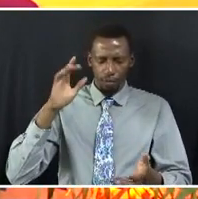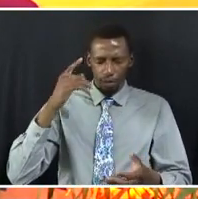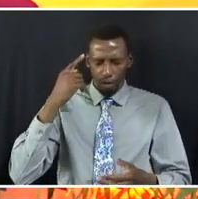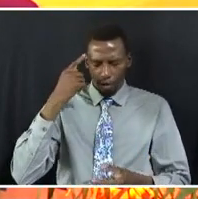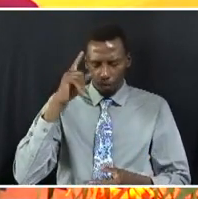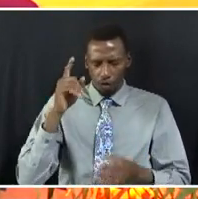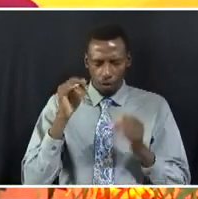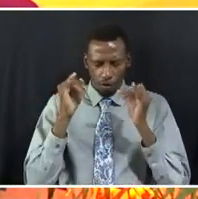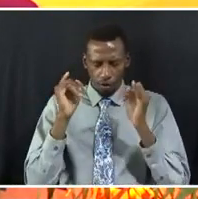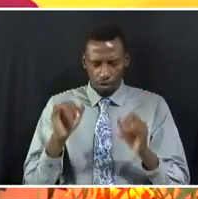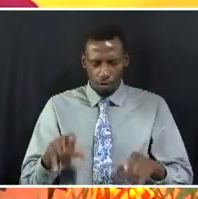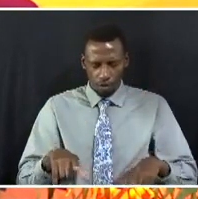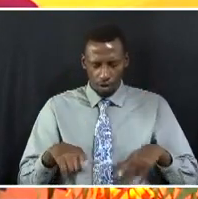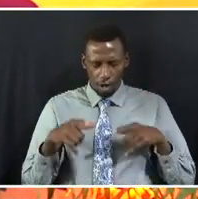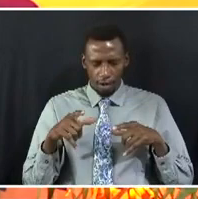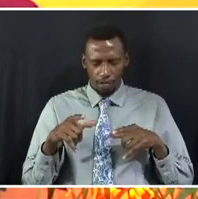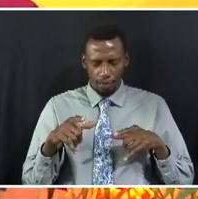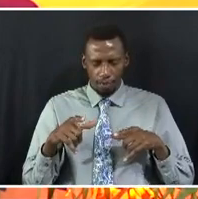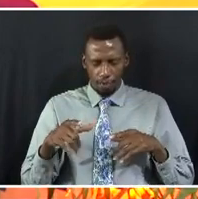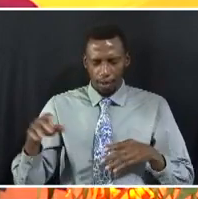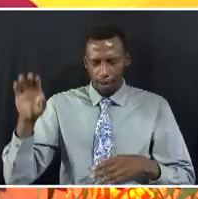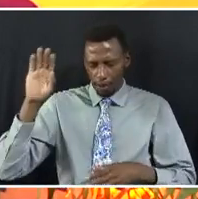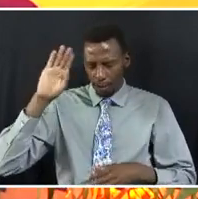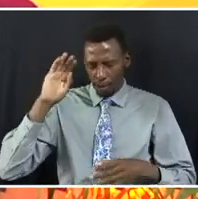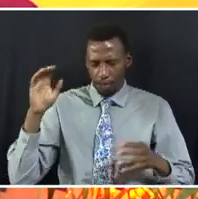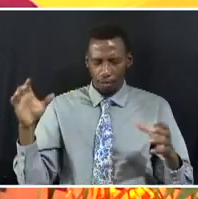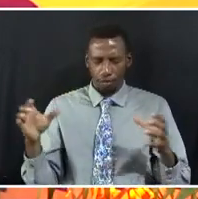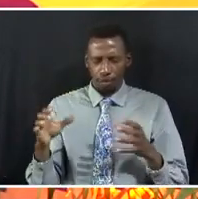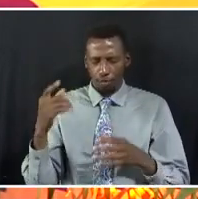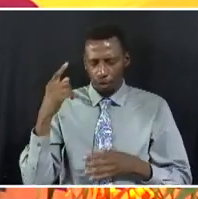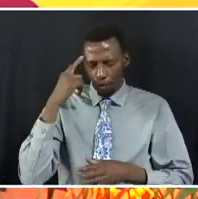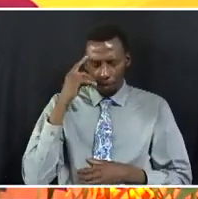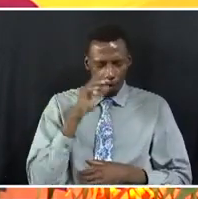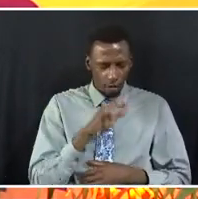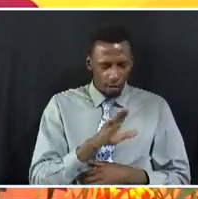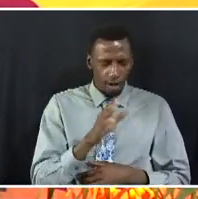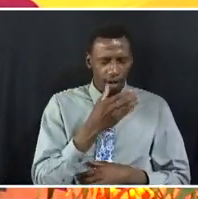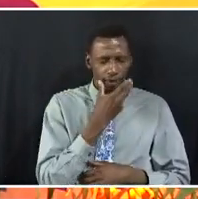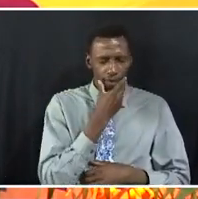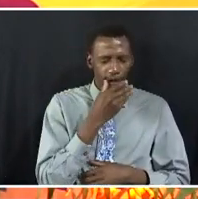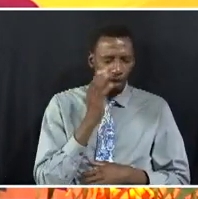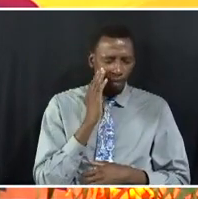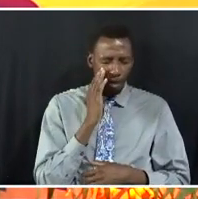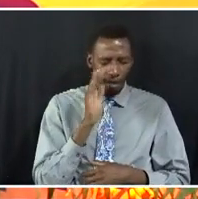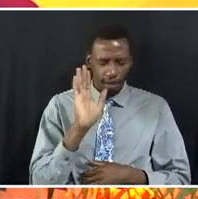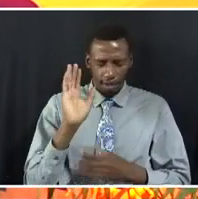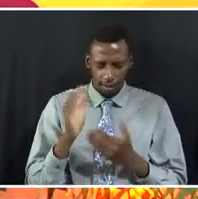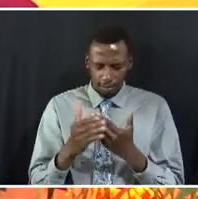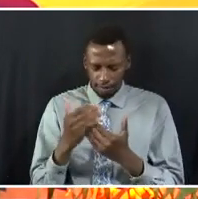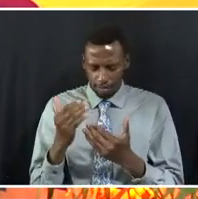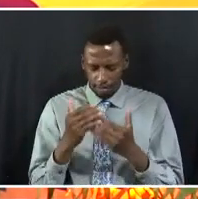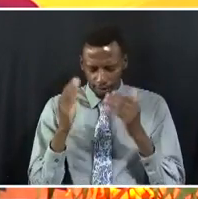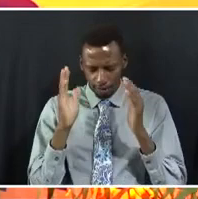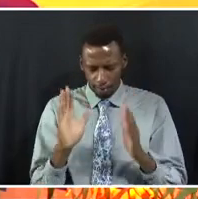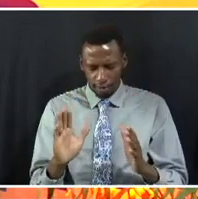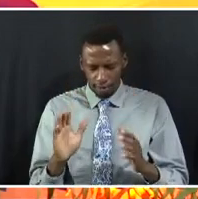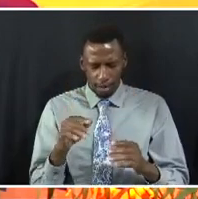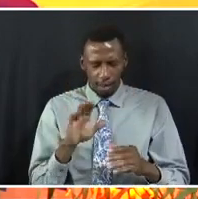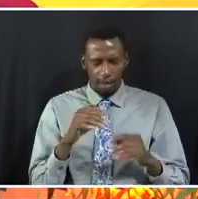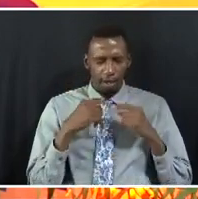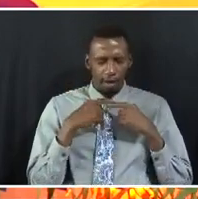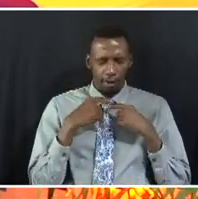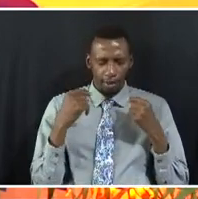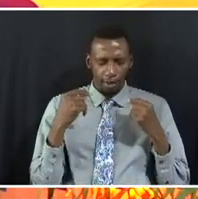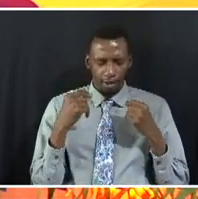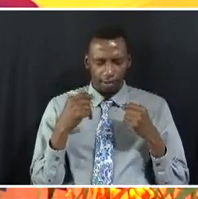the Newlife Flying Marines, for their parents, for their guardians, for their pastor and